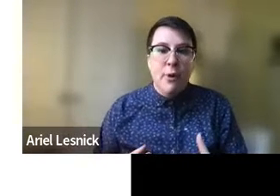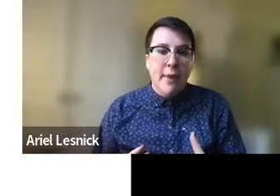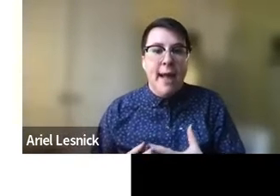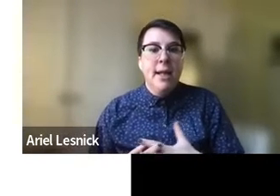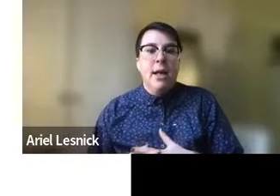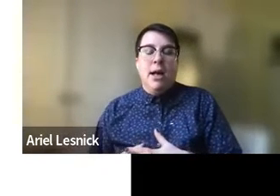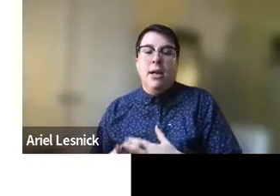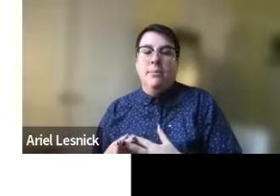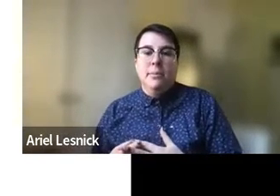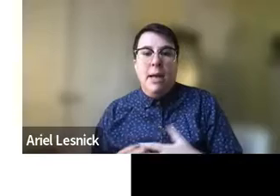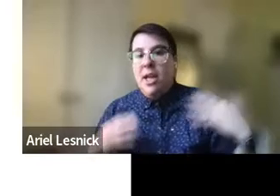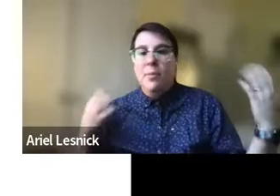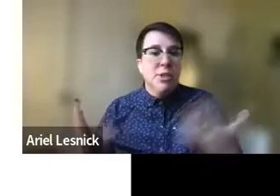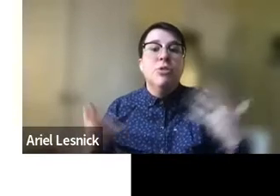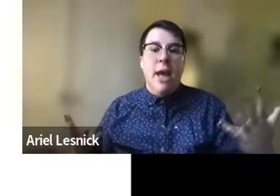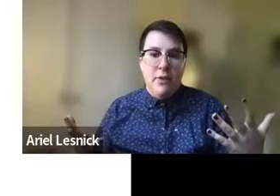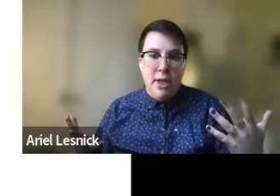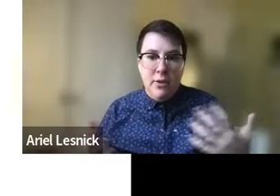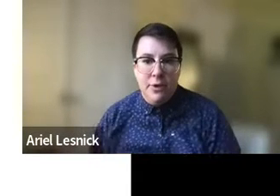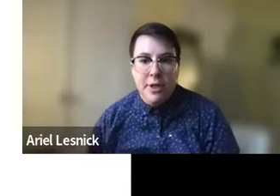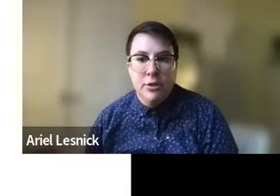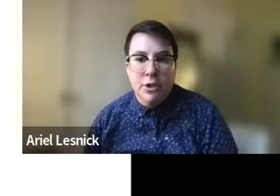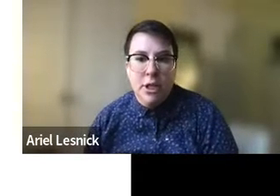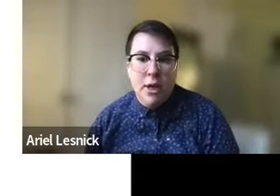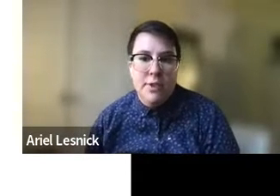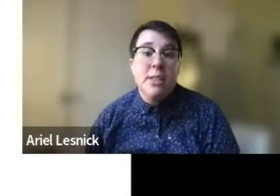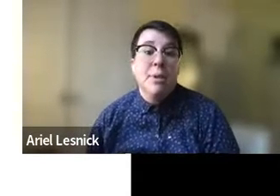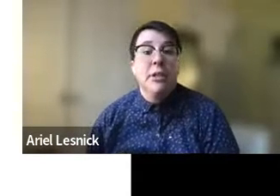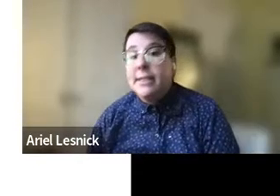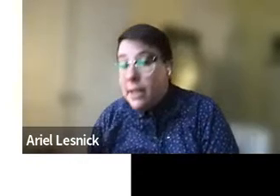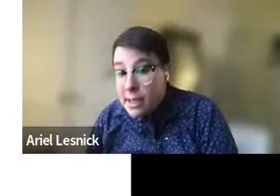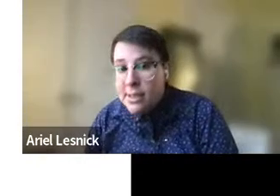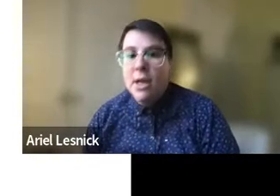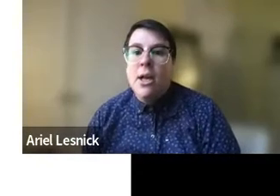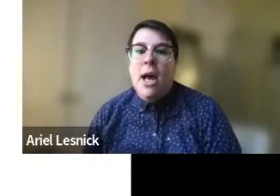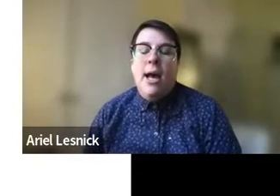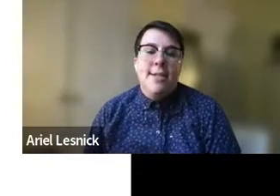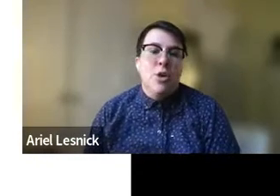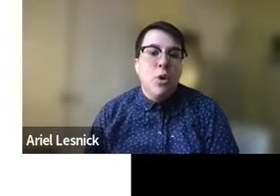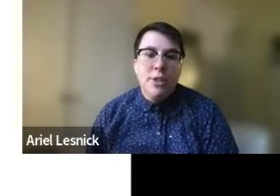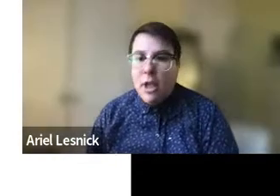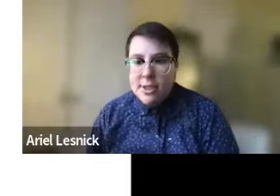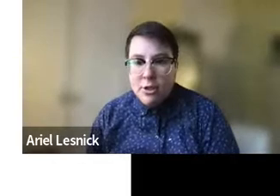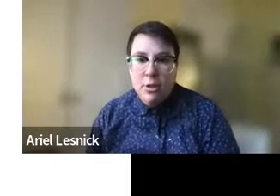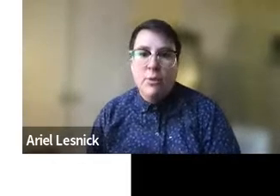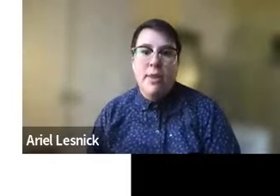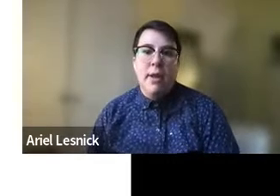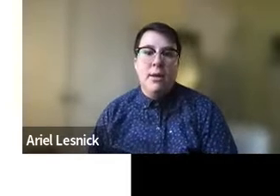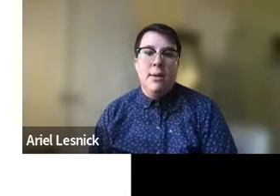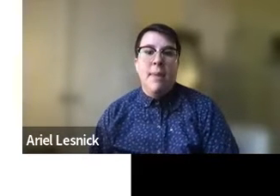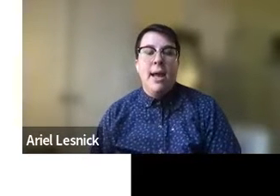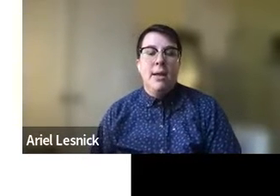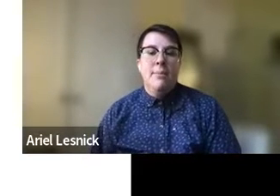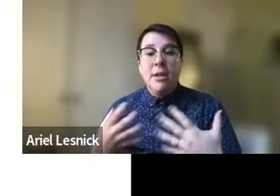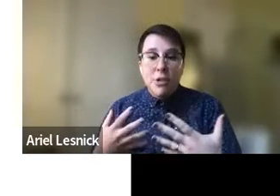rights before that, I became a student advocate for the inclusion of disability studies as a course cluster